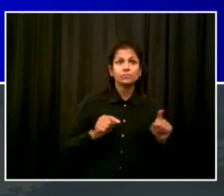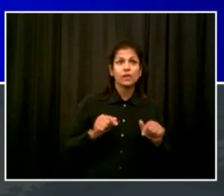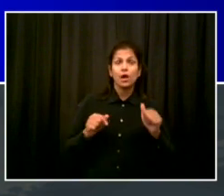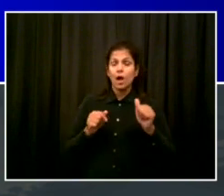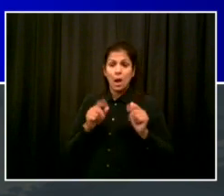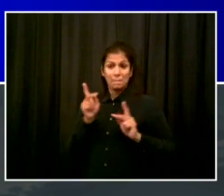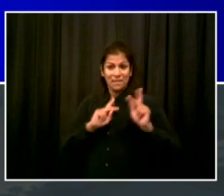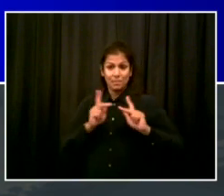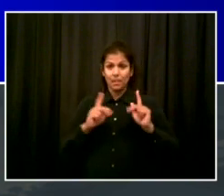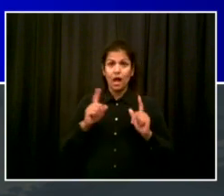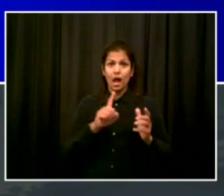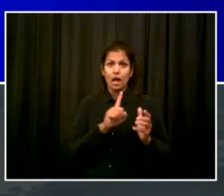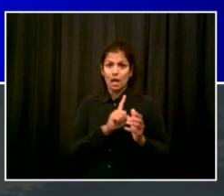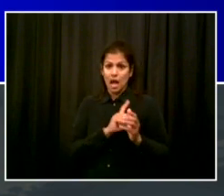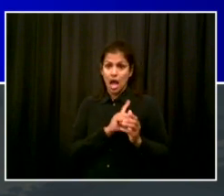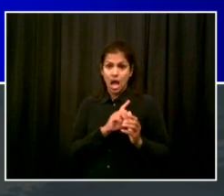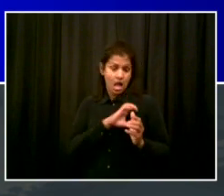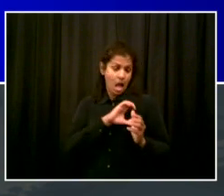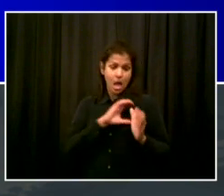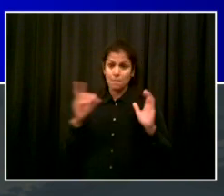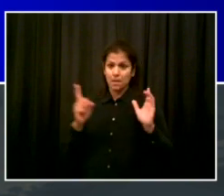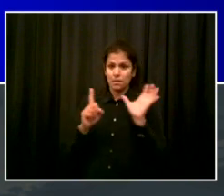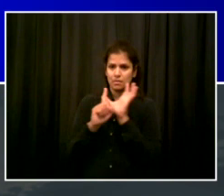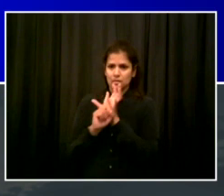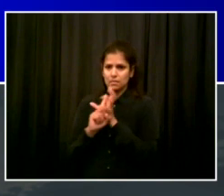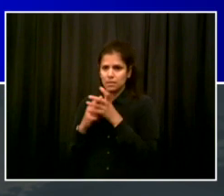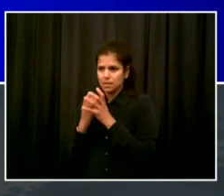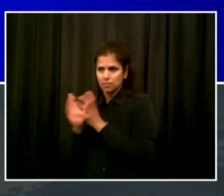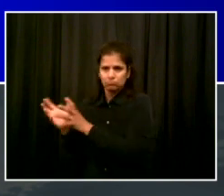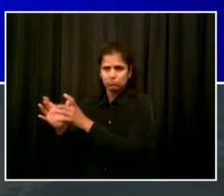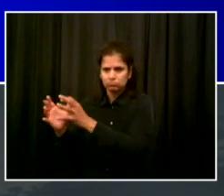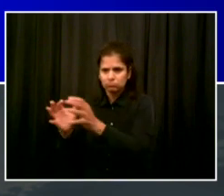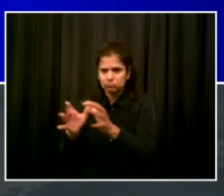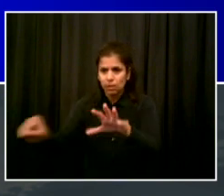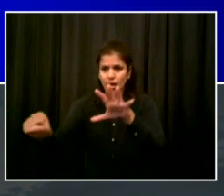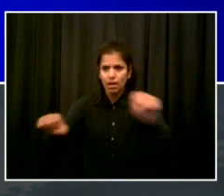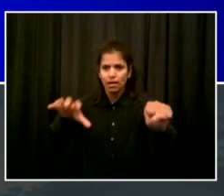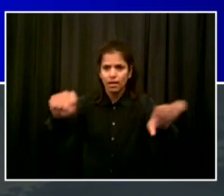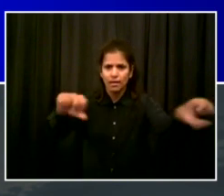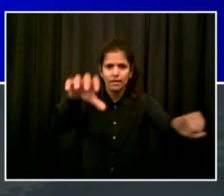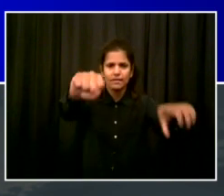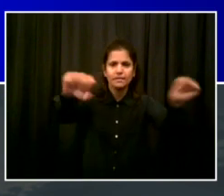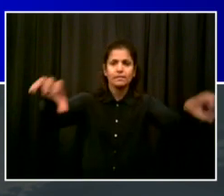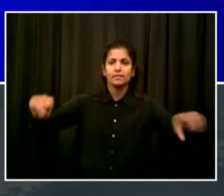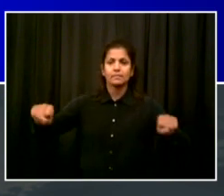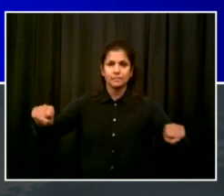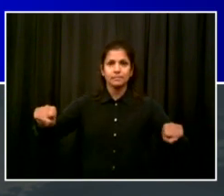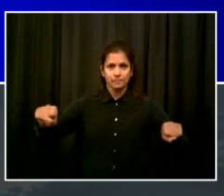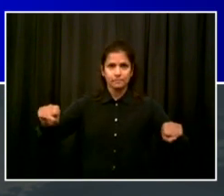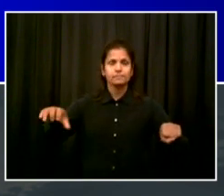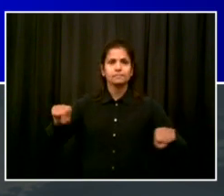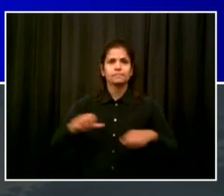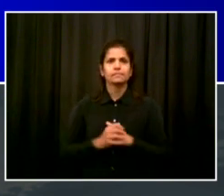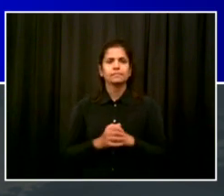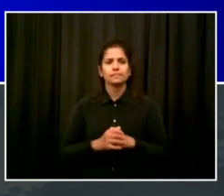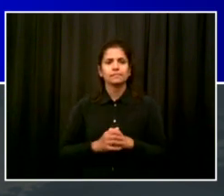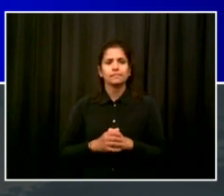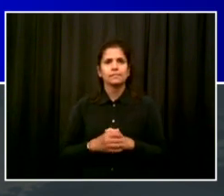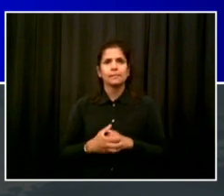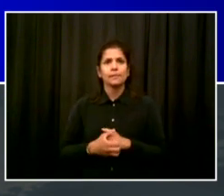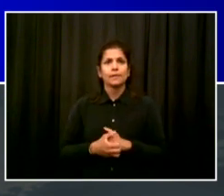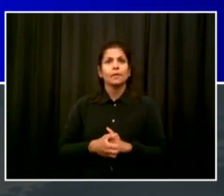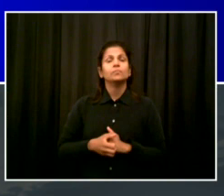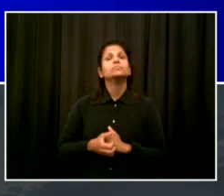Garner. And we can say today, and I said it up in the Bronx when we had a moment